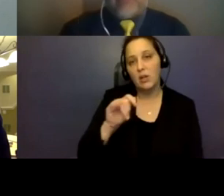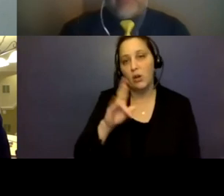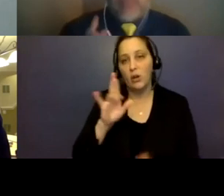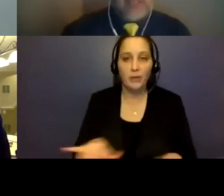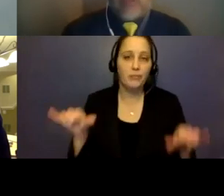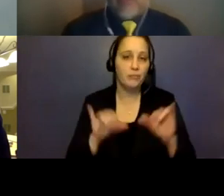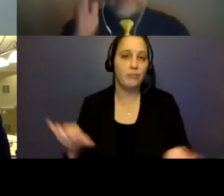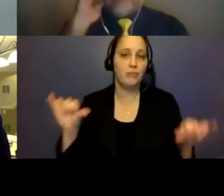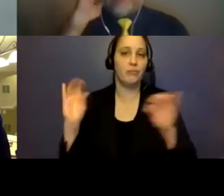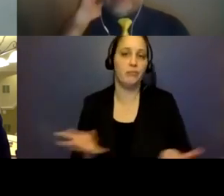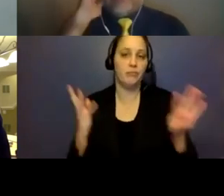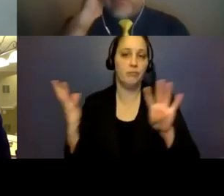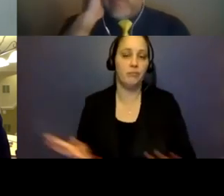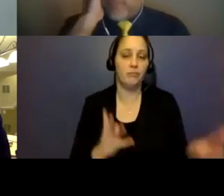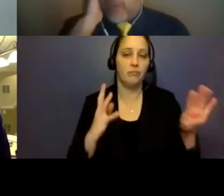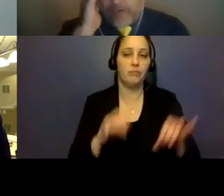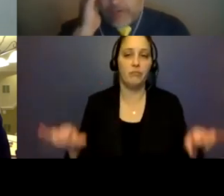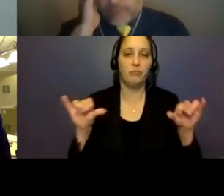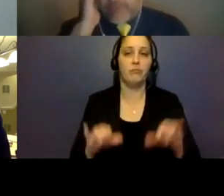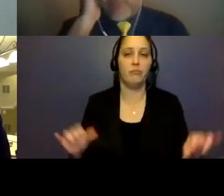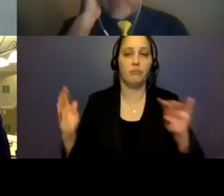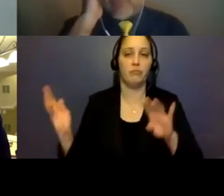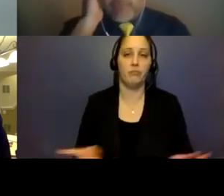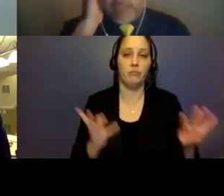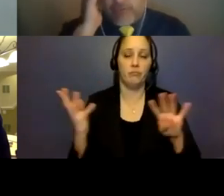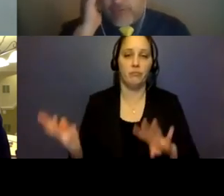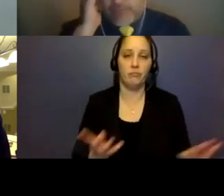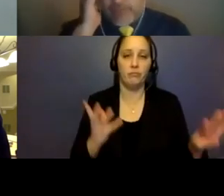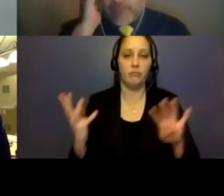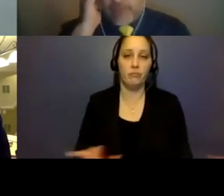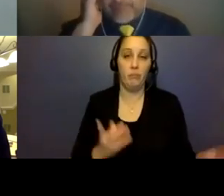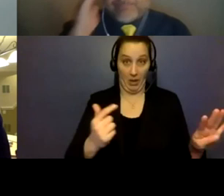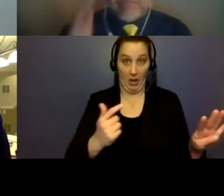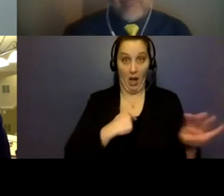field artillery. Let me tell you, I was the hardest person to get along with,